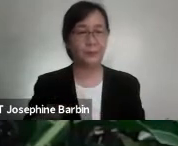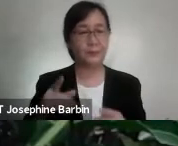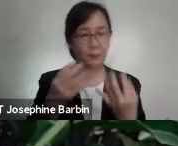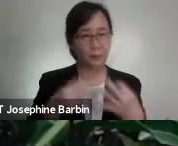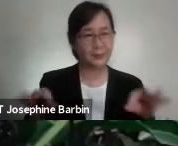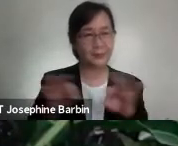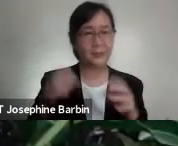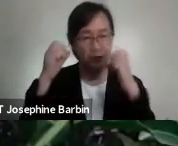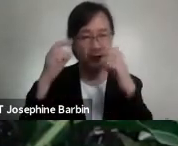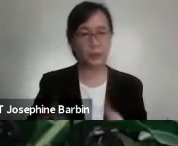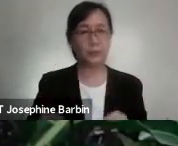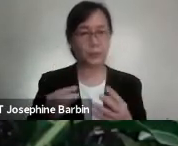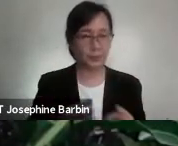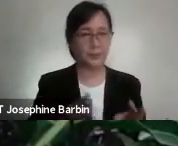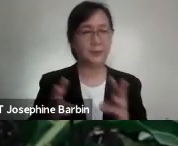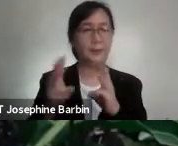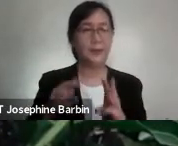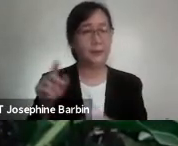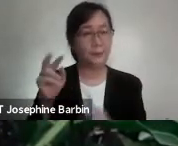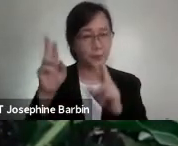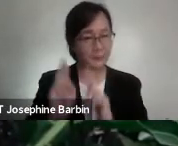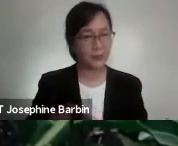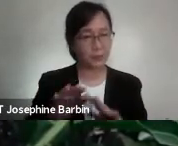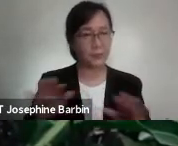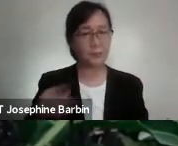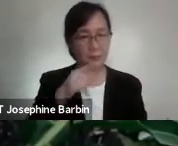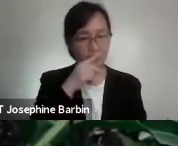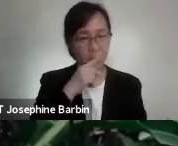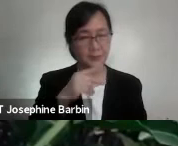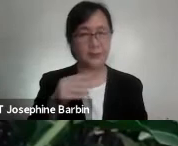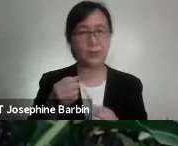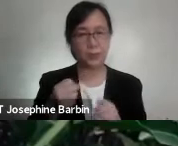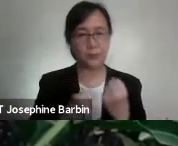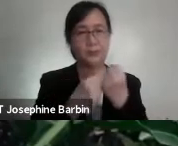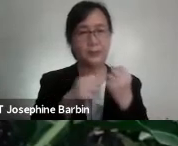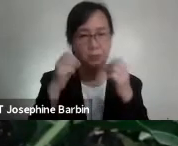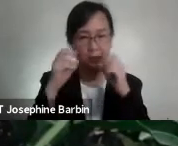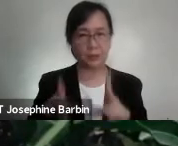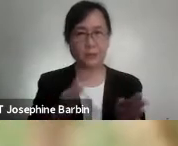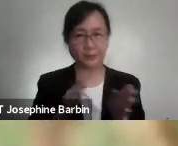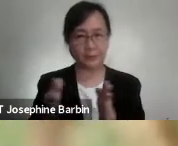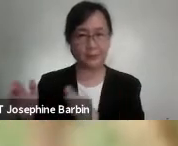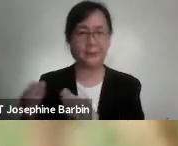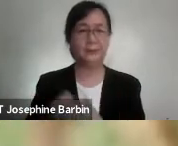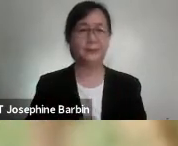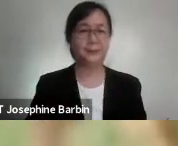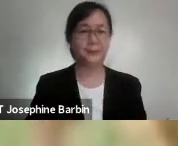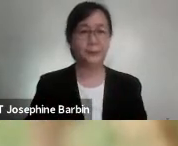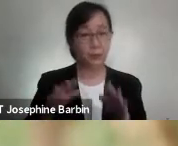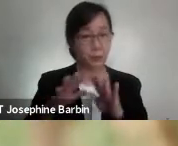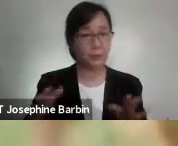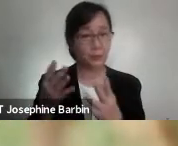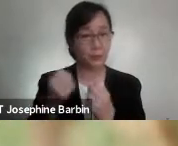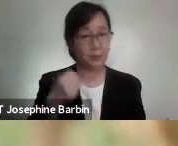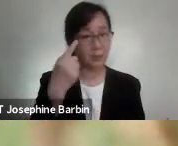que as ferramentas de educação respeitem a privacidade das crianças e apoiem sua educação de maneira adequada. Children want to understand